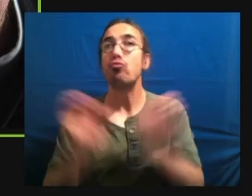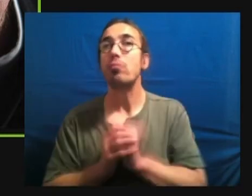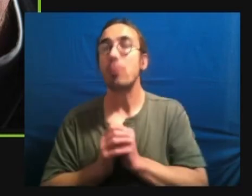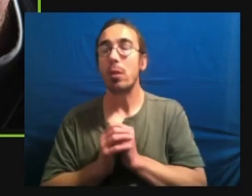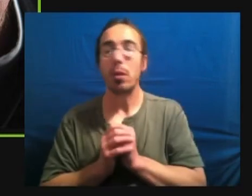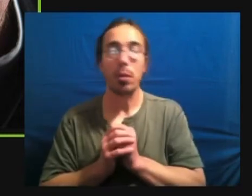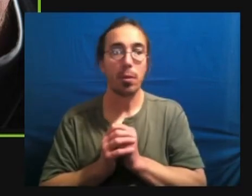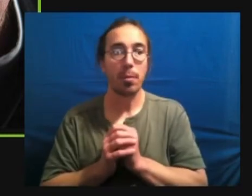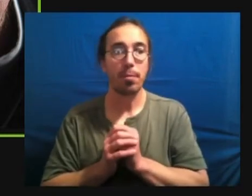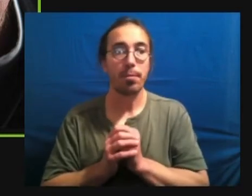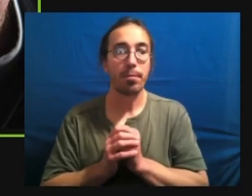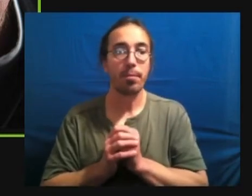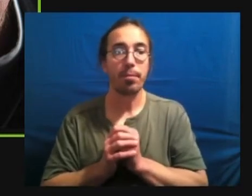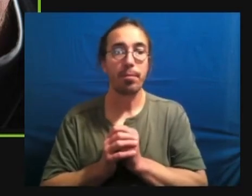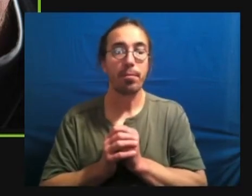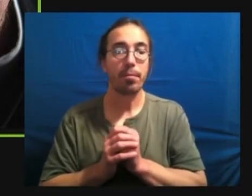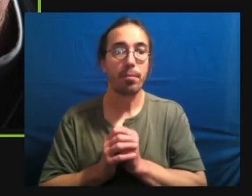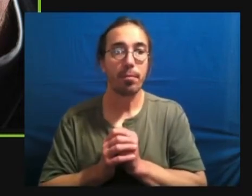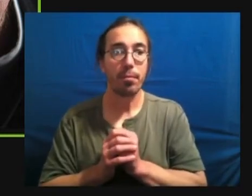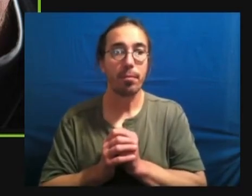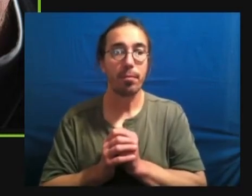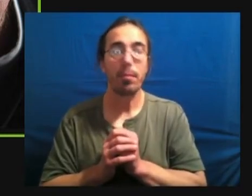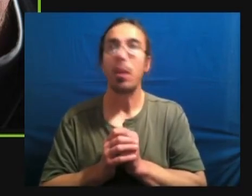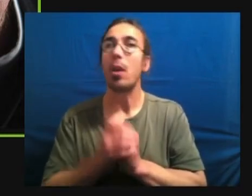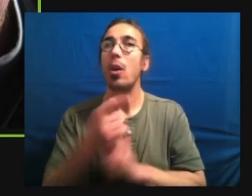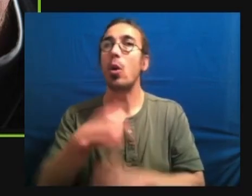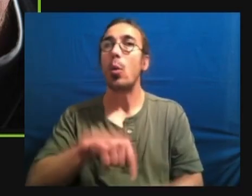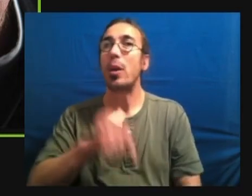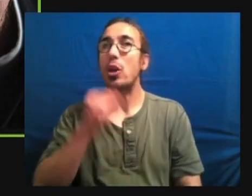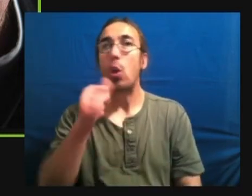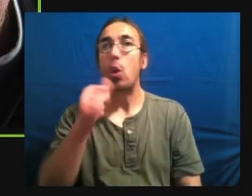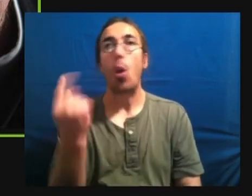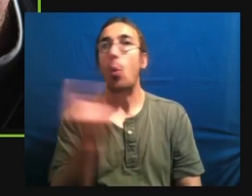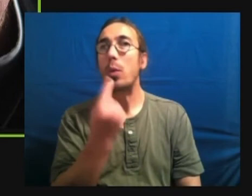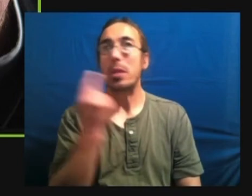to do anything. We do not always